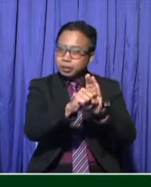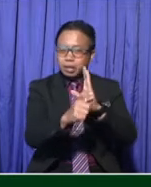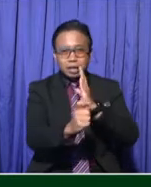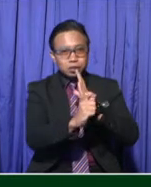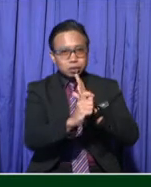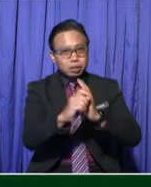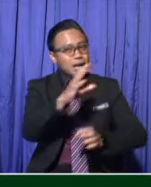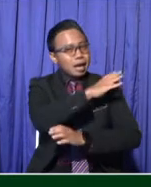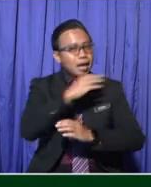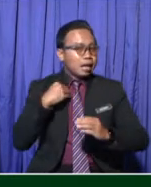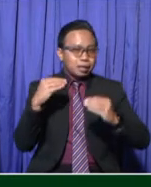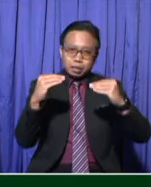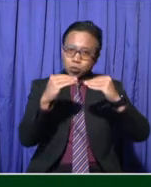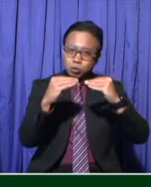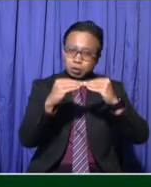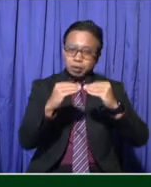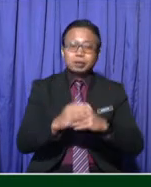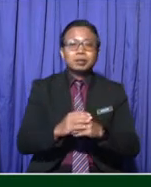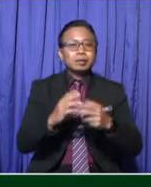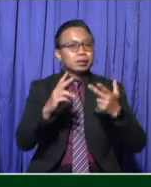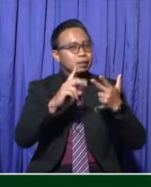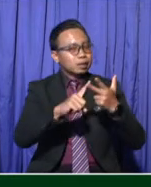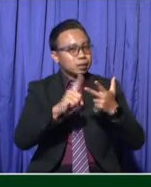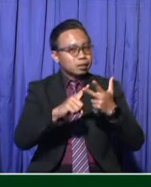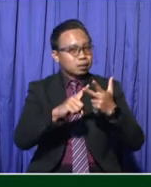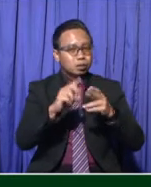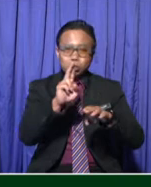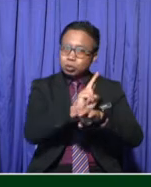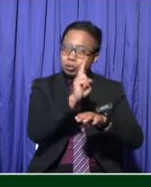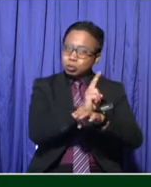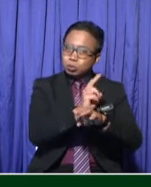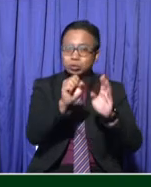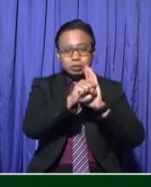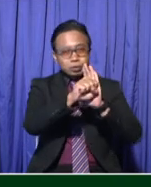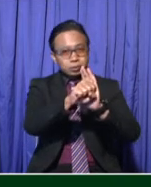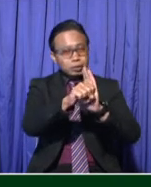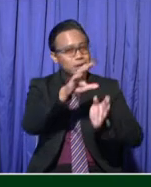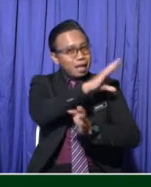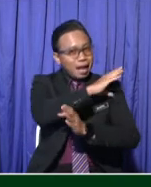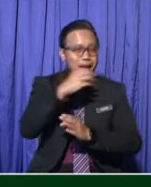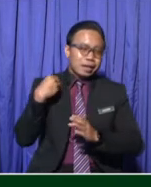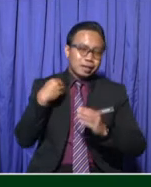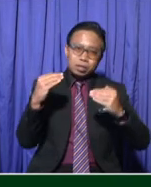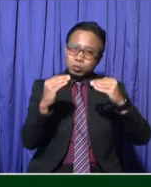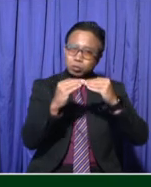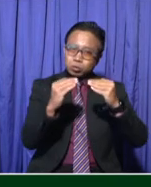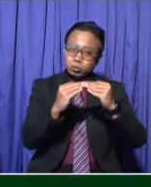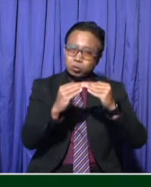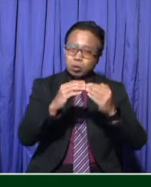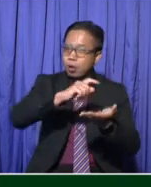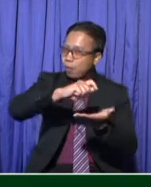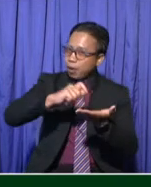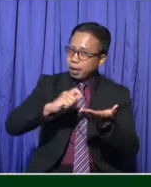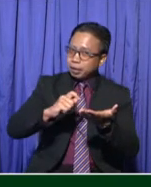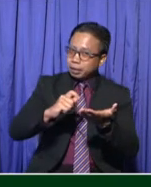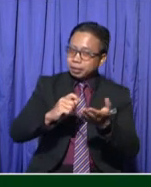to. Third, use the symbol of addition and equal to write number sentence based